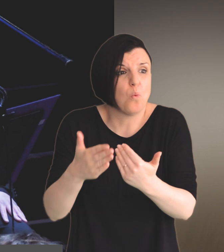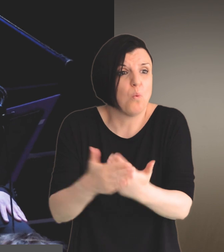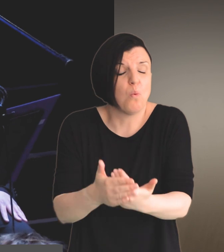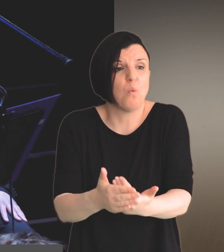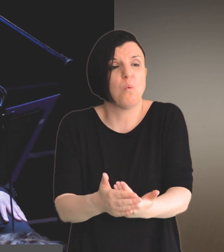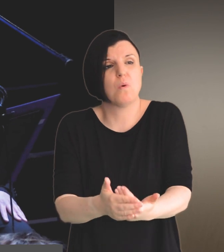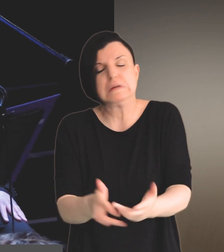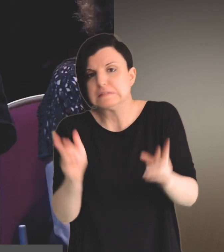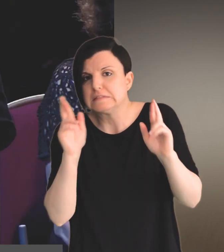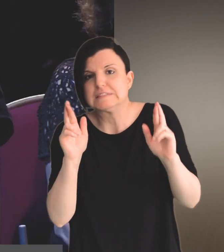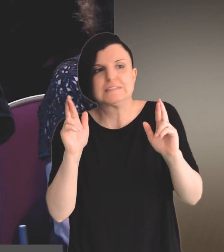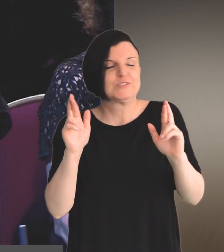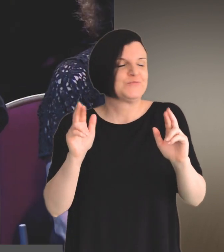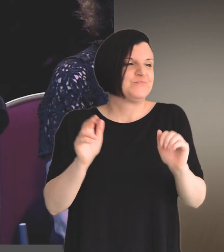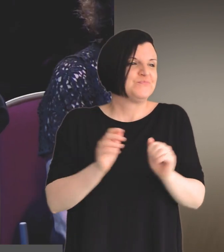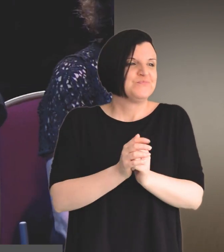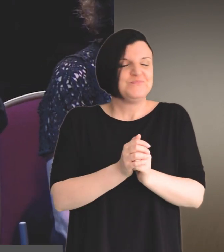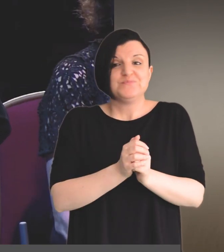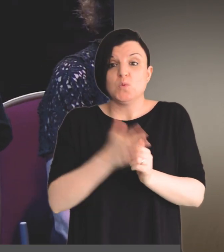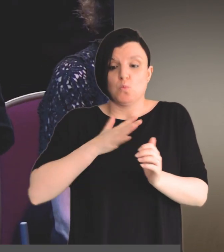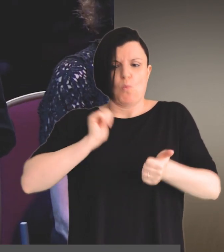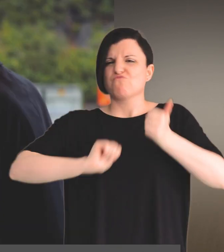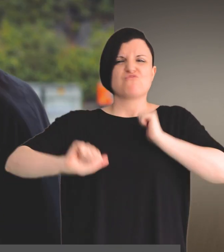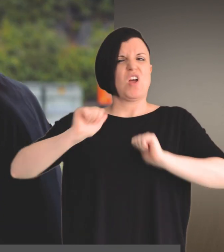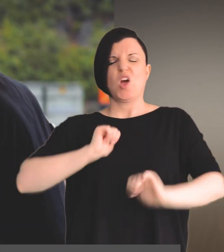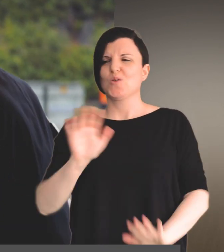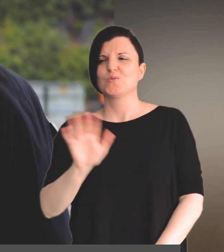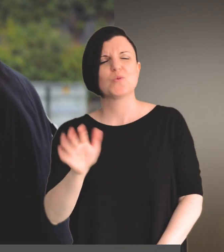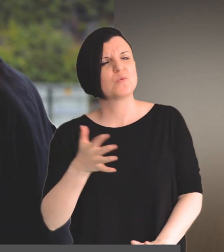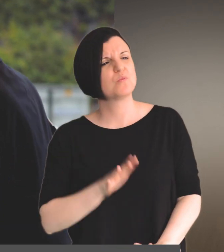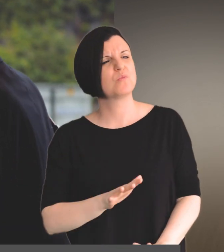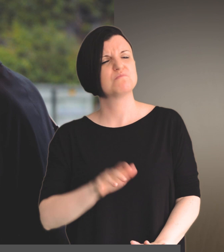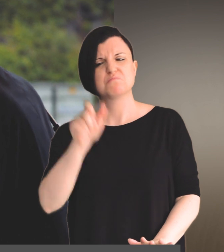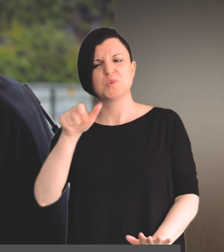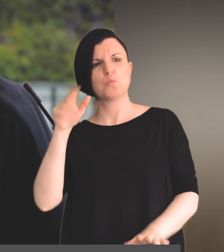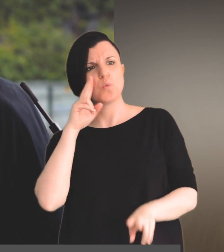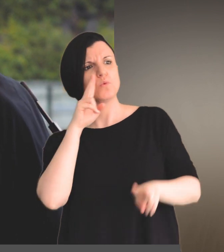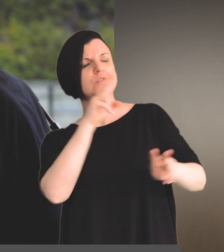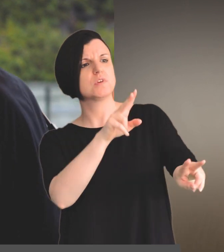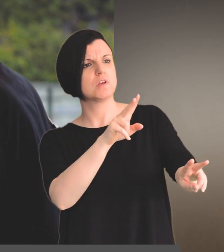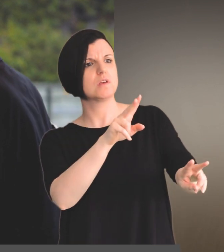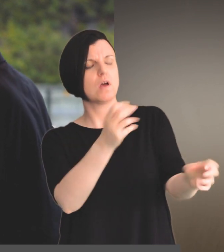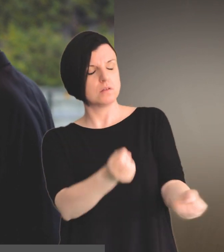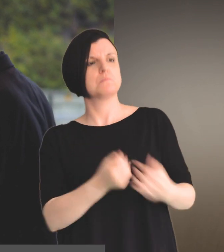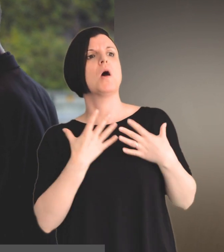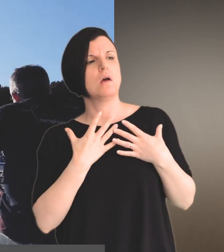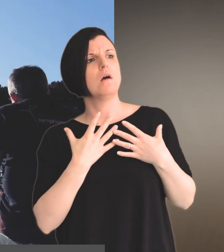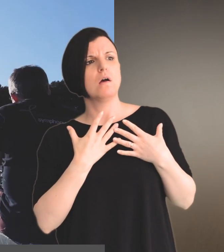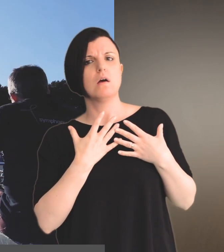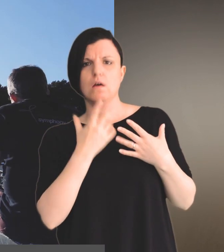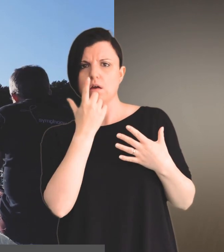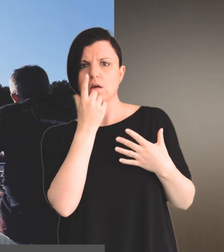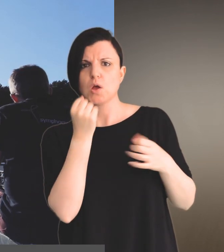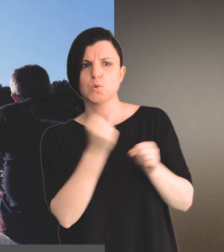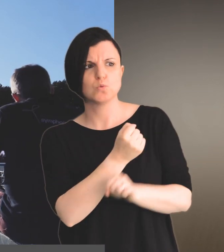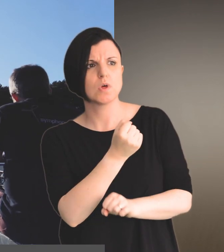by, hopefully, I mean it sounds a bit blowing our own trumpet in a way, but by inspiring people that, you know, this